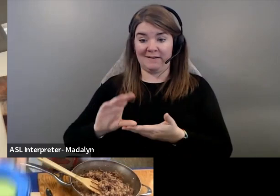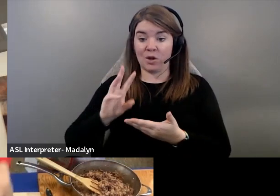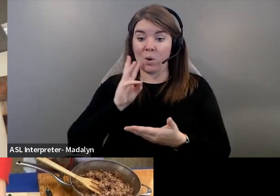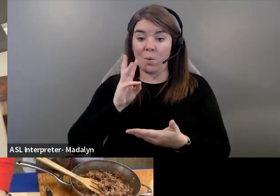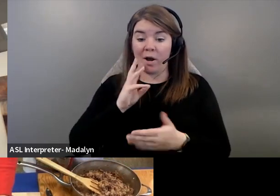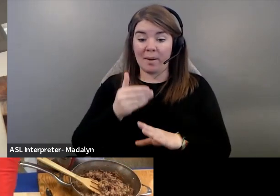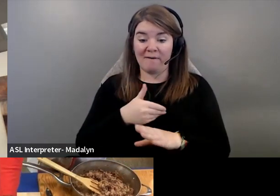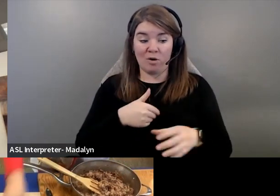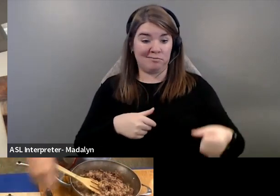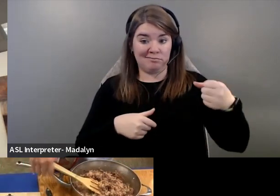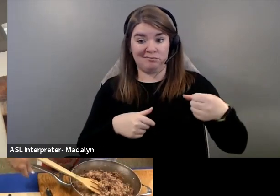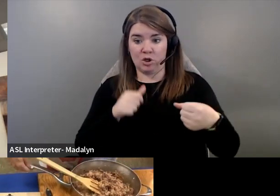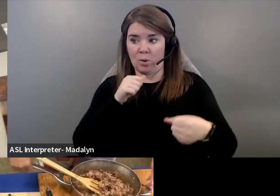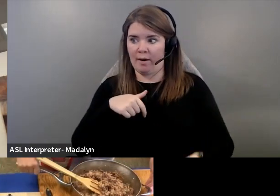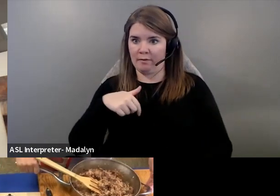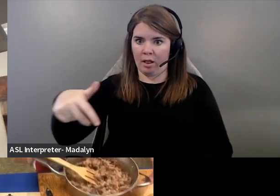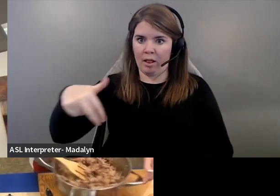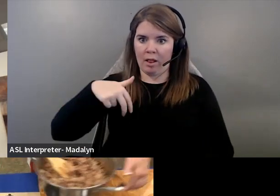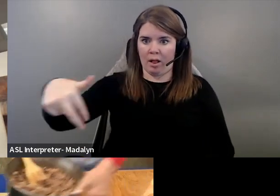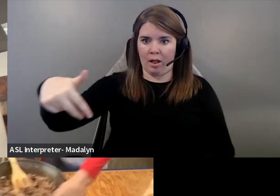saves you even going to the sink.